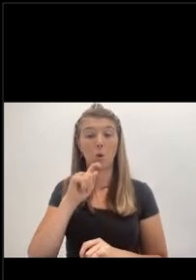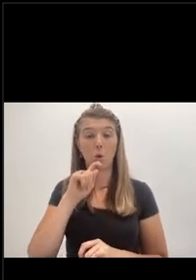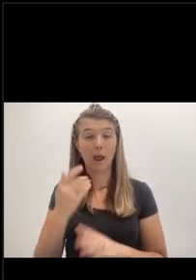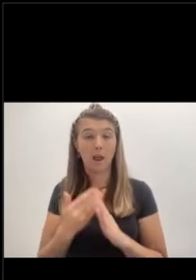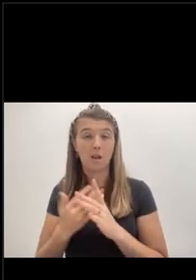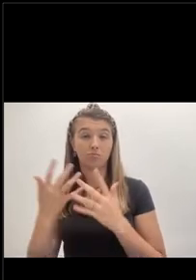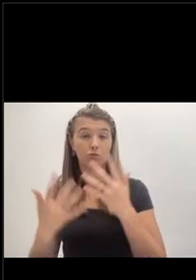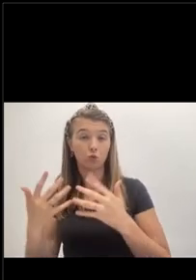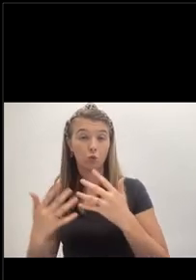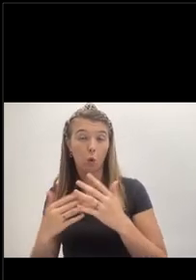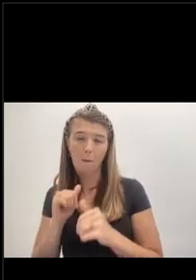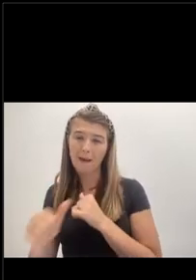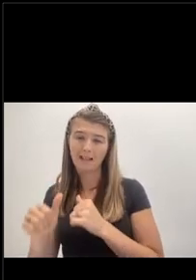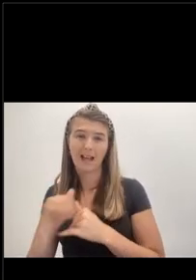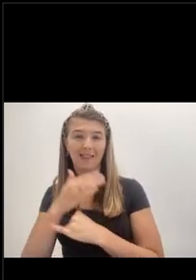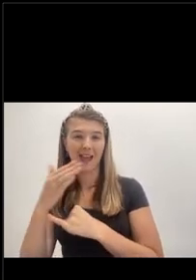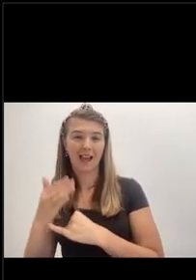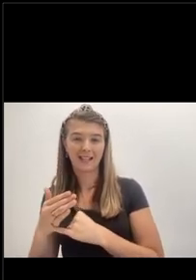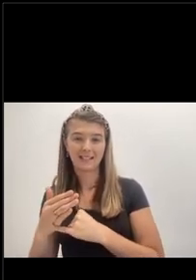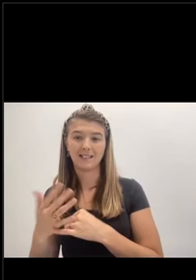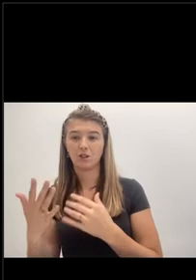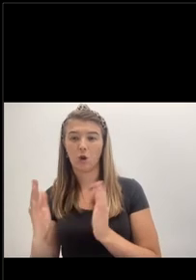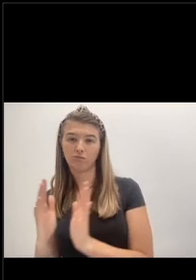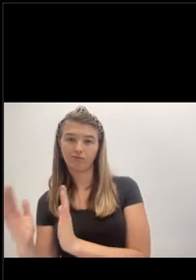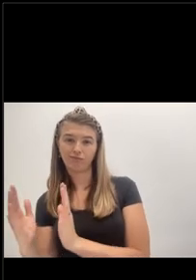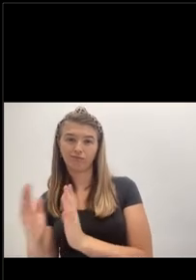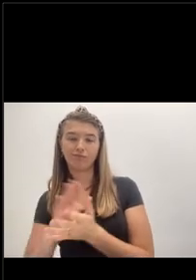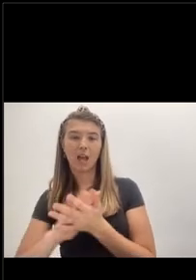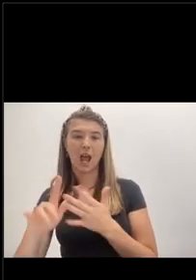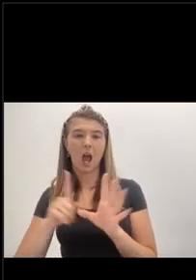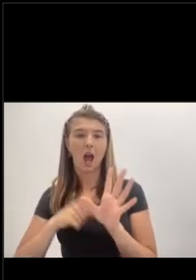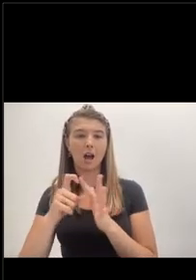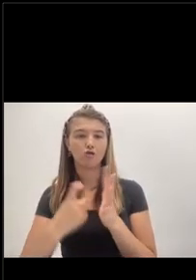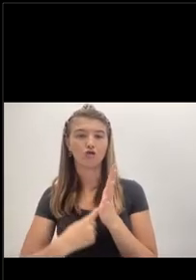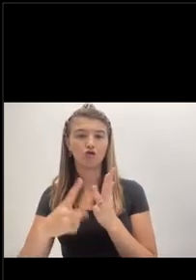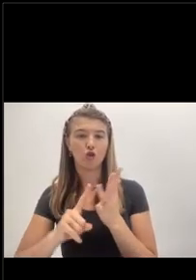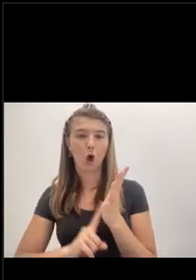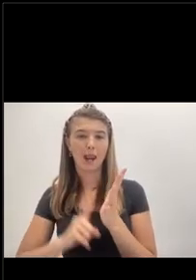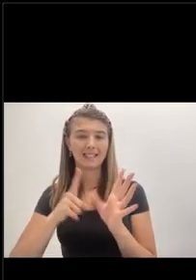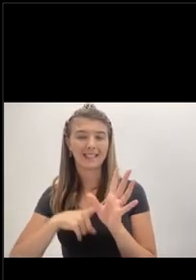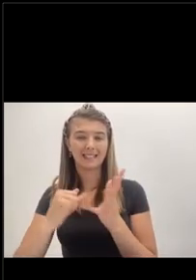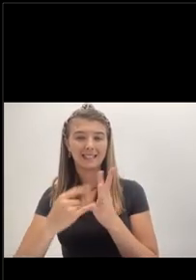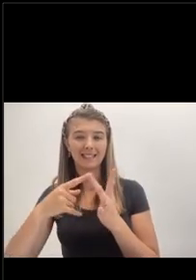better at the end. So here with the hydrolysis and the depolymerization,